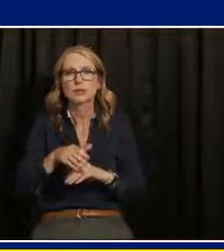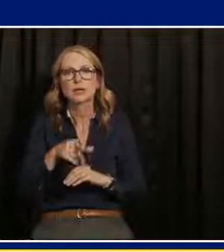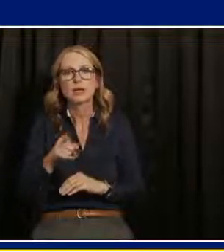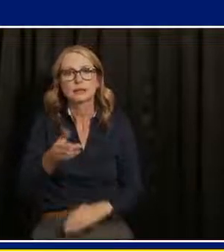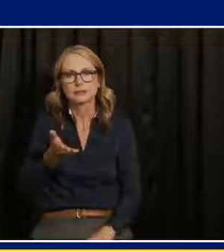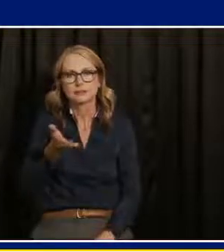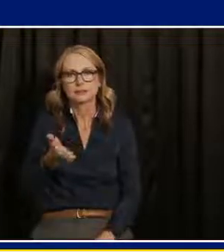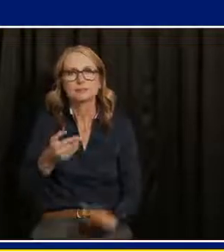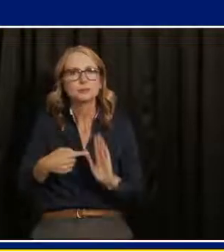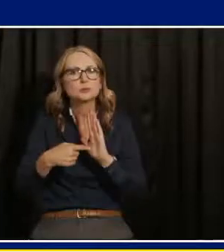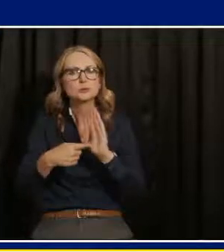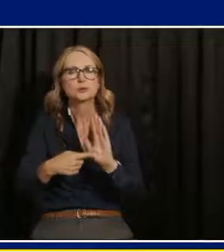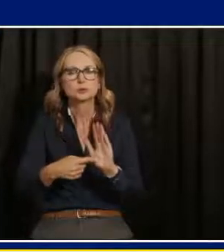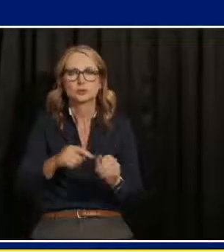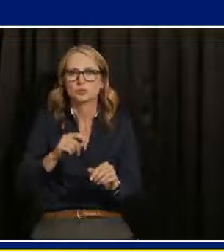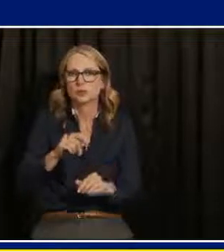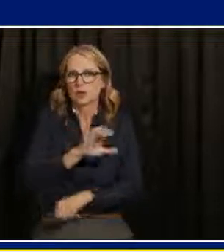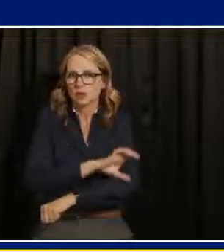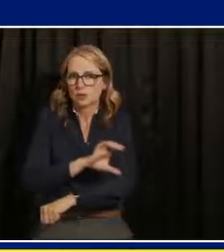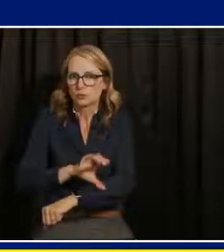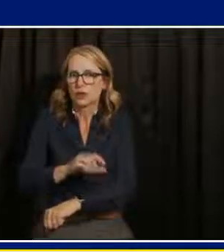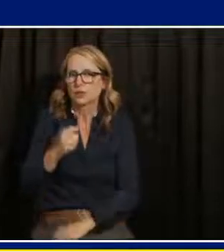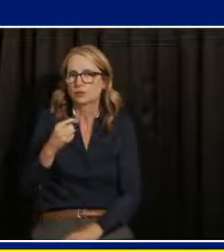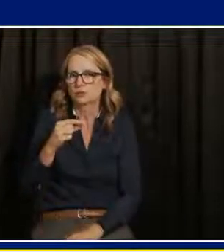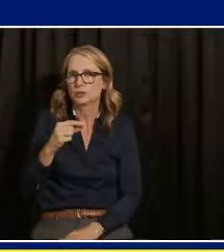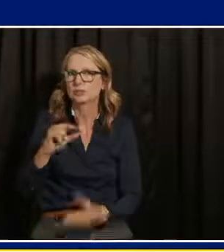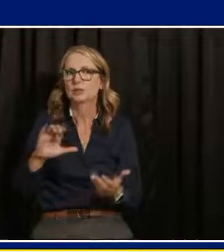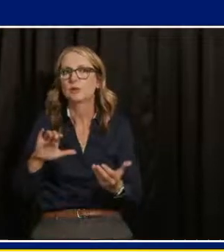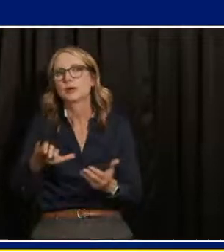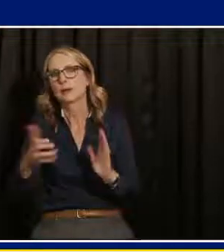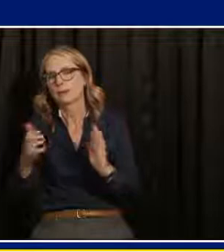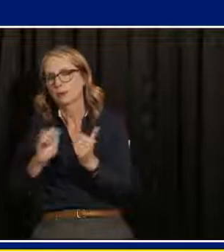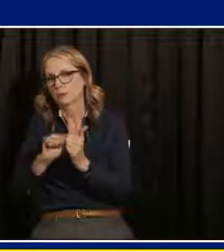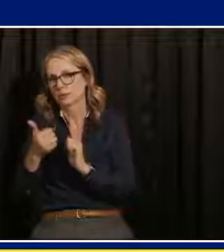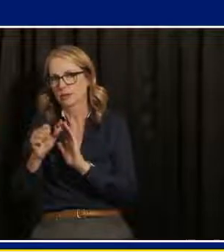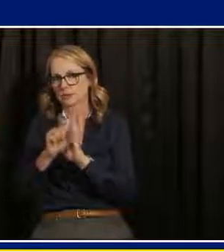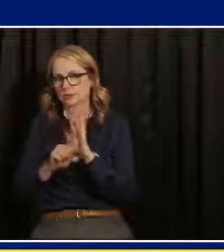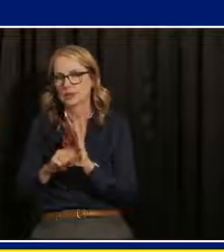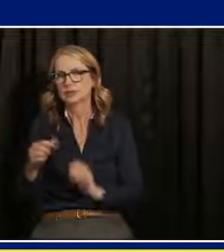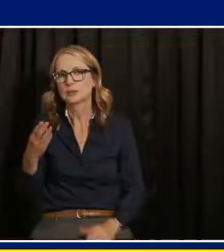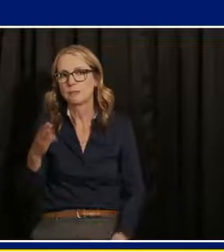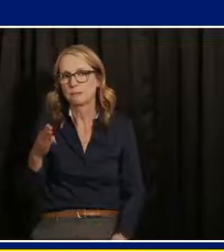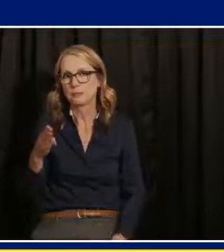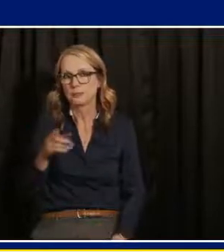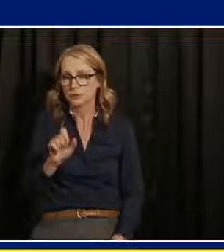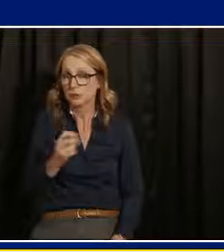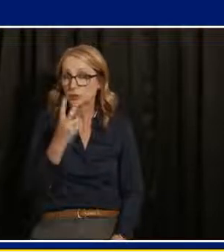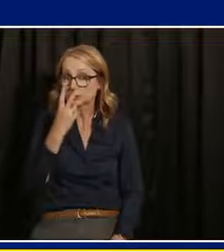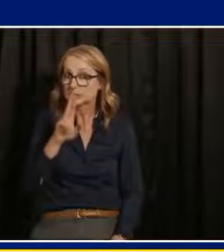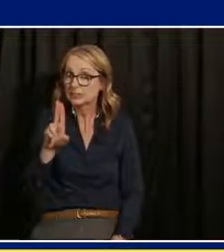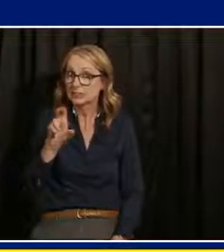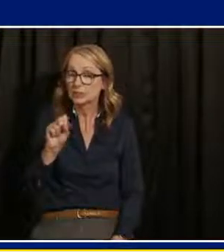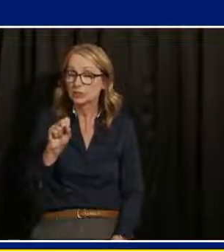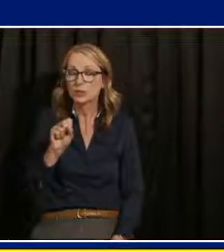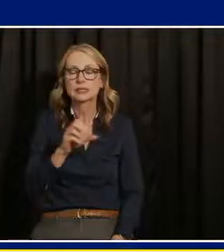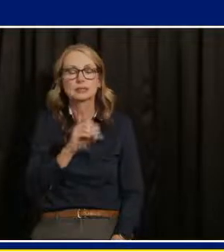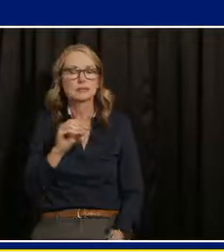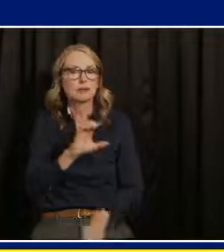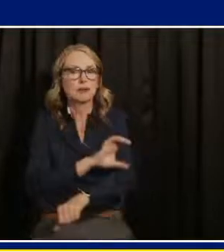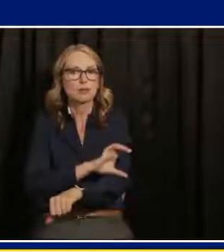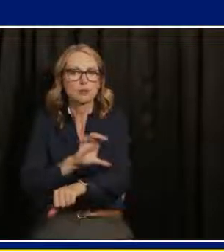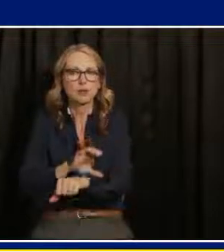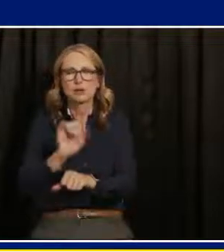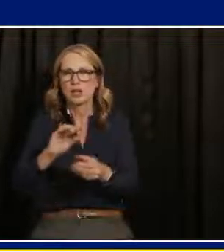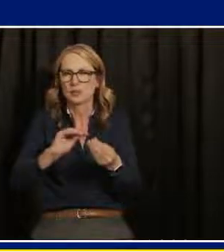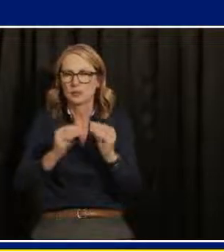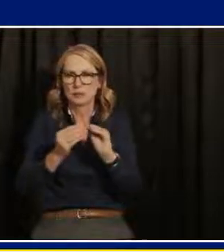green compared to U.S. cases in blue. At the far right end here, you'll see that the trend for both the U.S. and Colorado, the numbers have really bounced